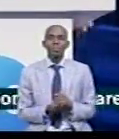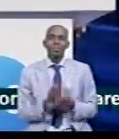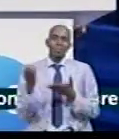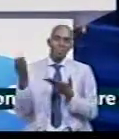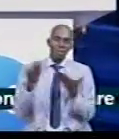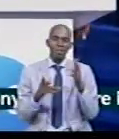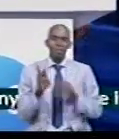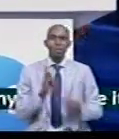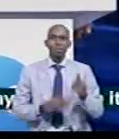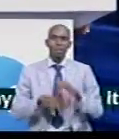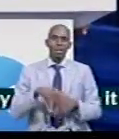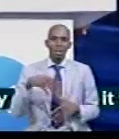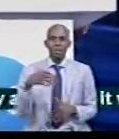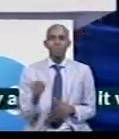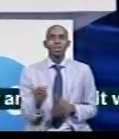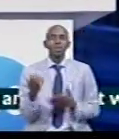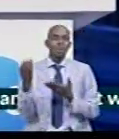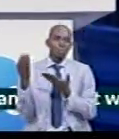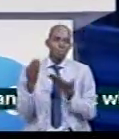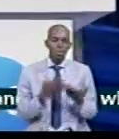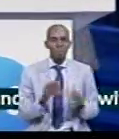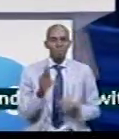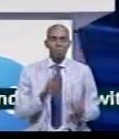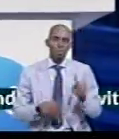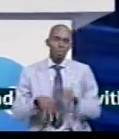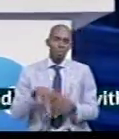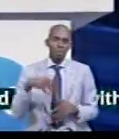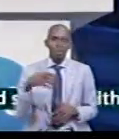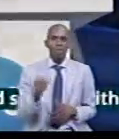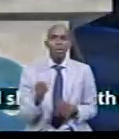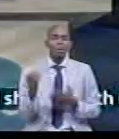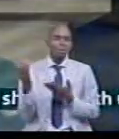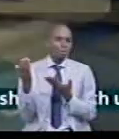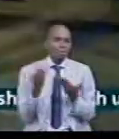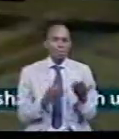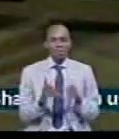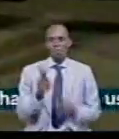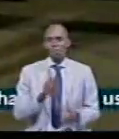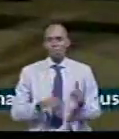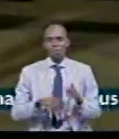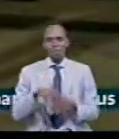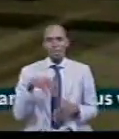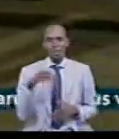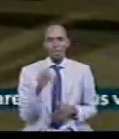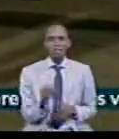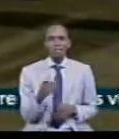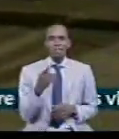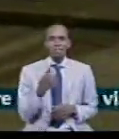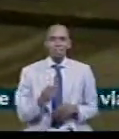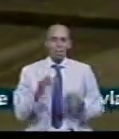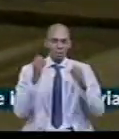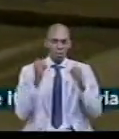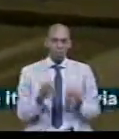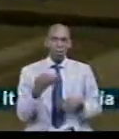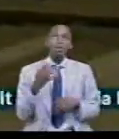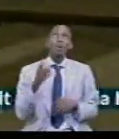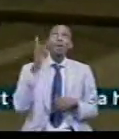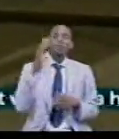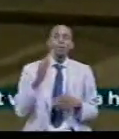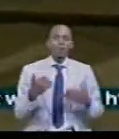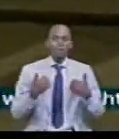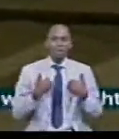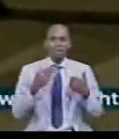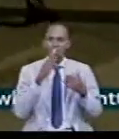out. Bring them out. Bring them out. The power of God has been